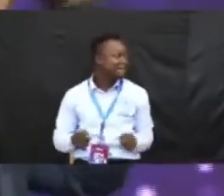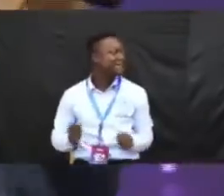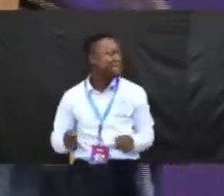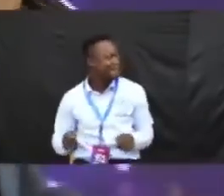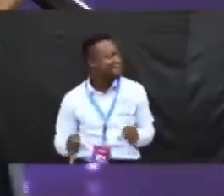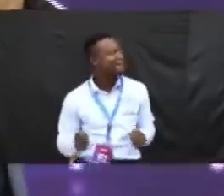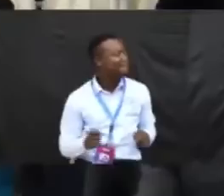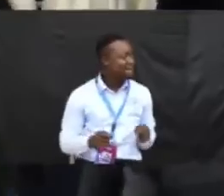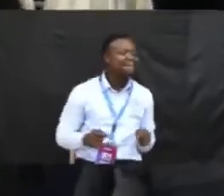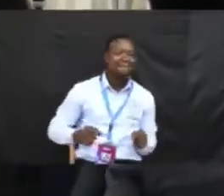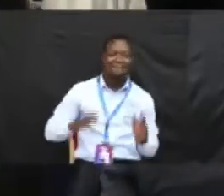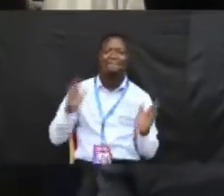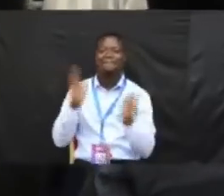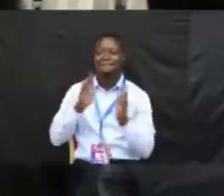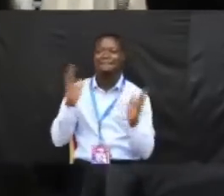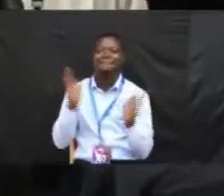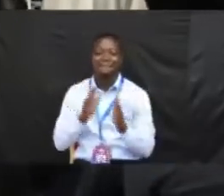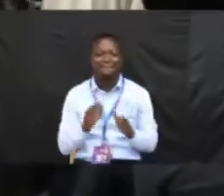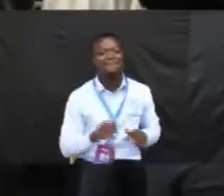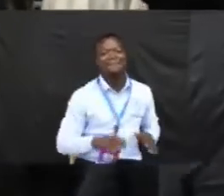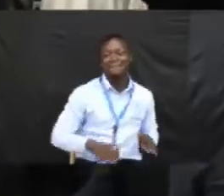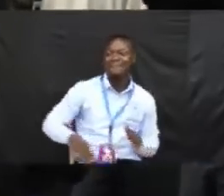Clap unto the Lord everybody.